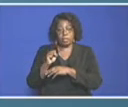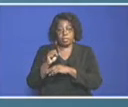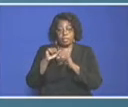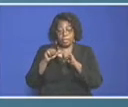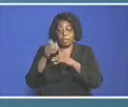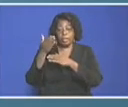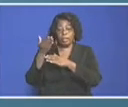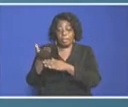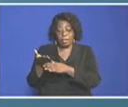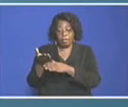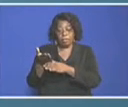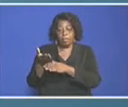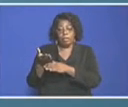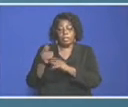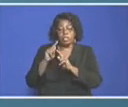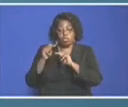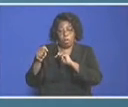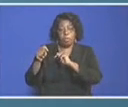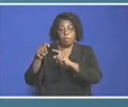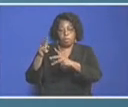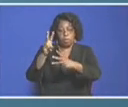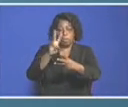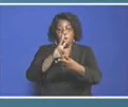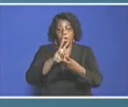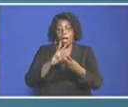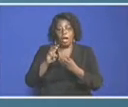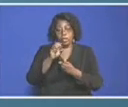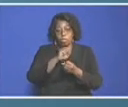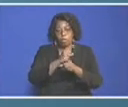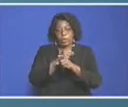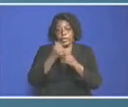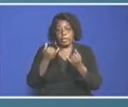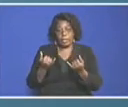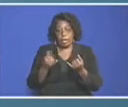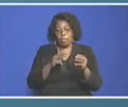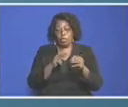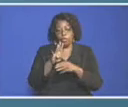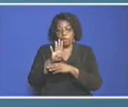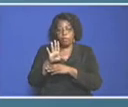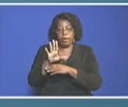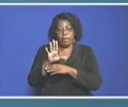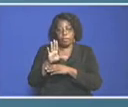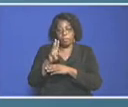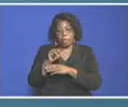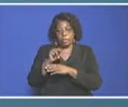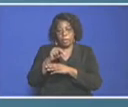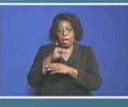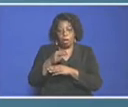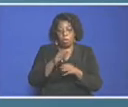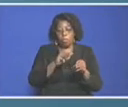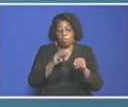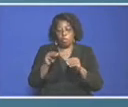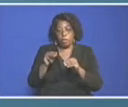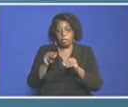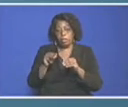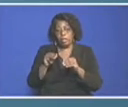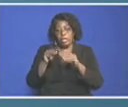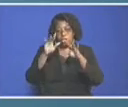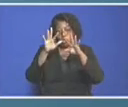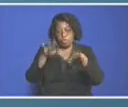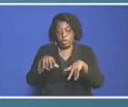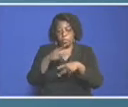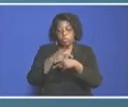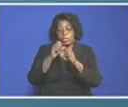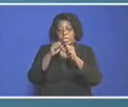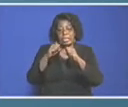just a tropical depression, by the way, with winds of about 35 miles per hour. Moving towards the east, northwest, east, that will continue to be a